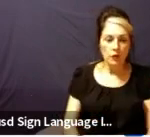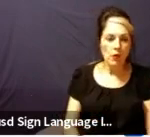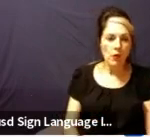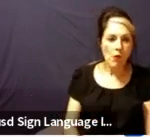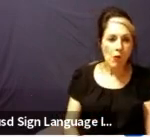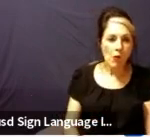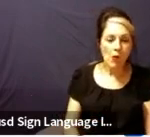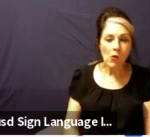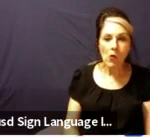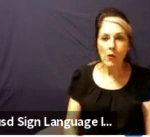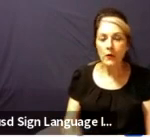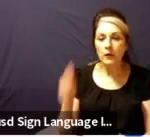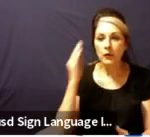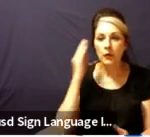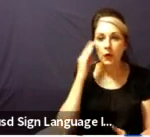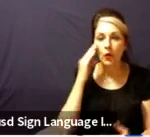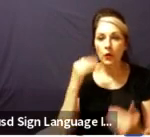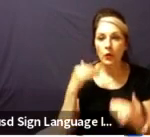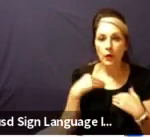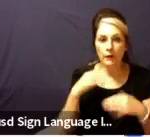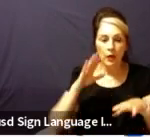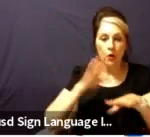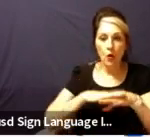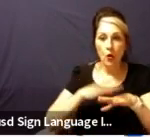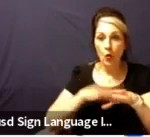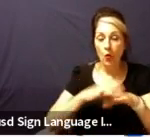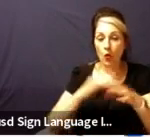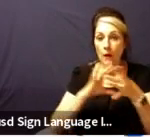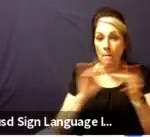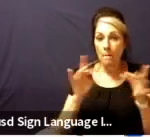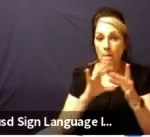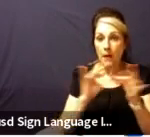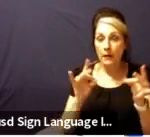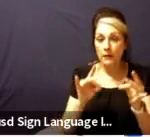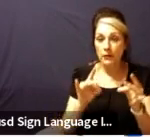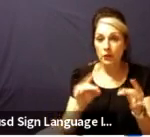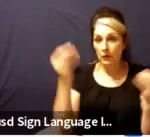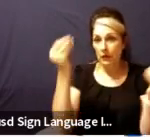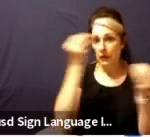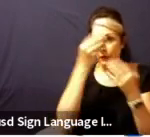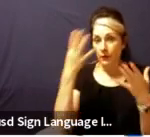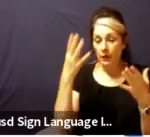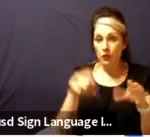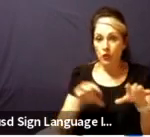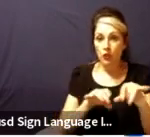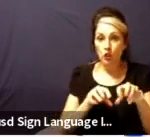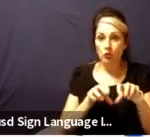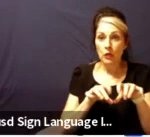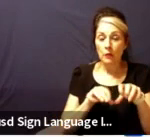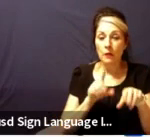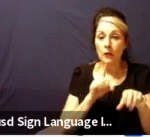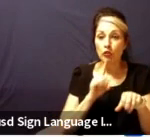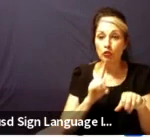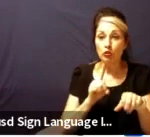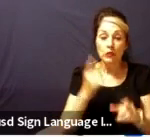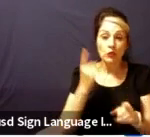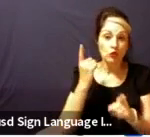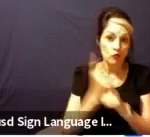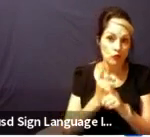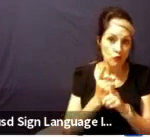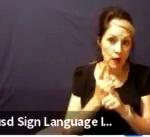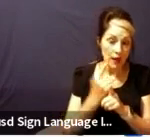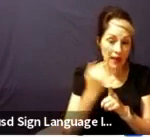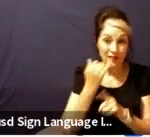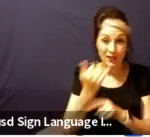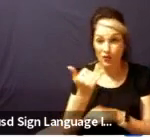Please note that you have a warning message letting you know that the information that you're putting in here, please make sure that it's correct. If it's